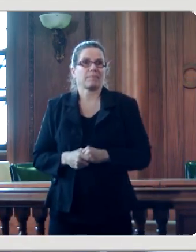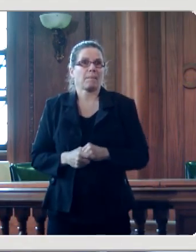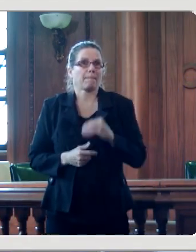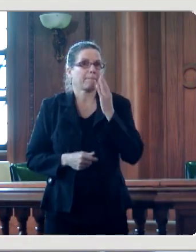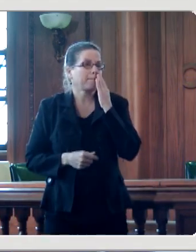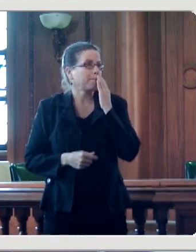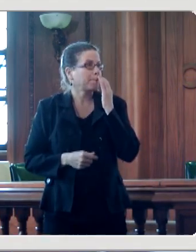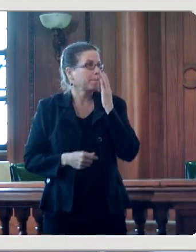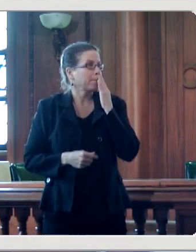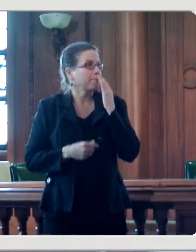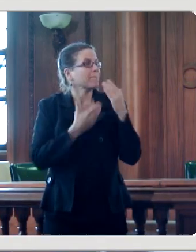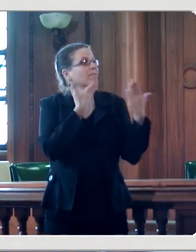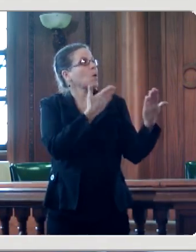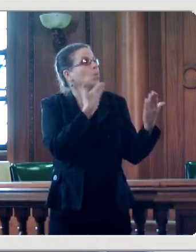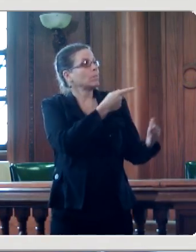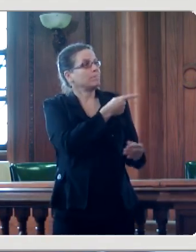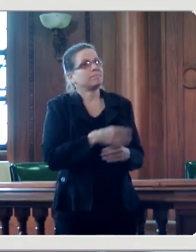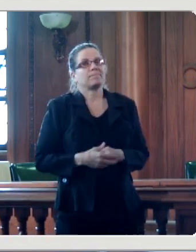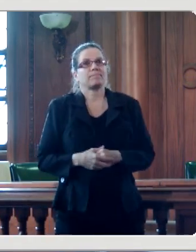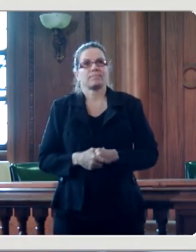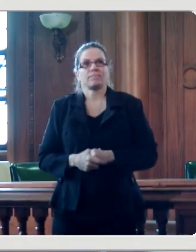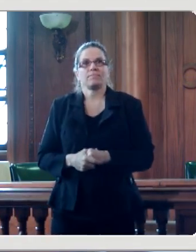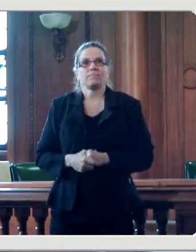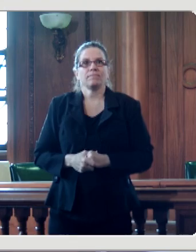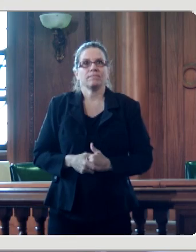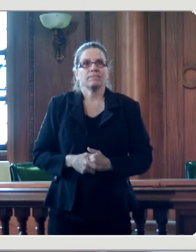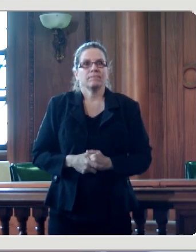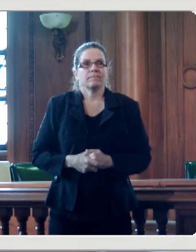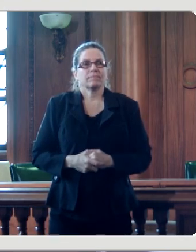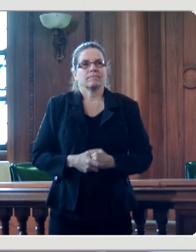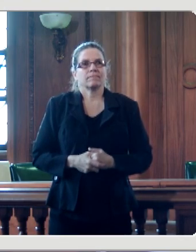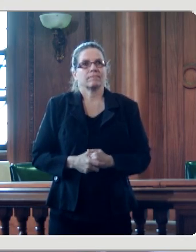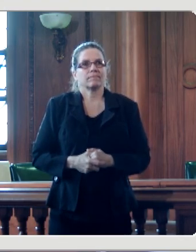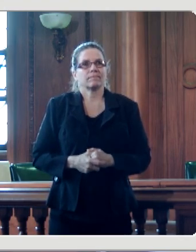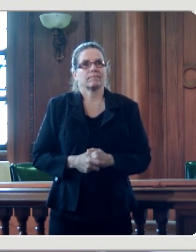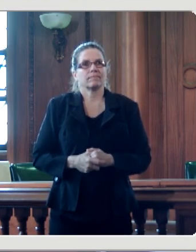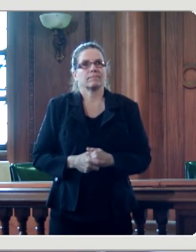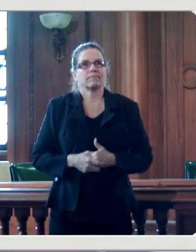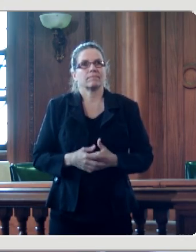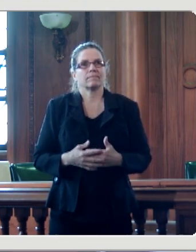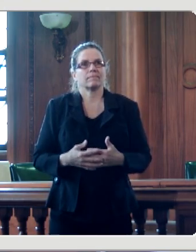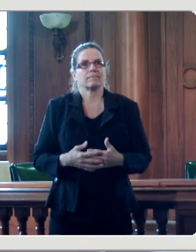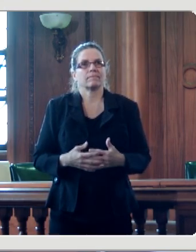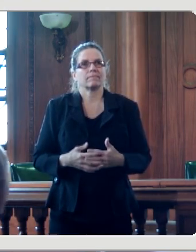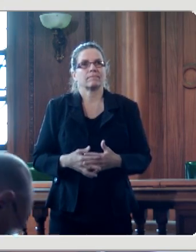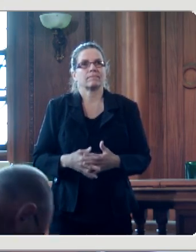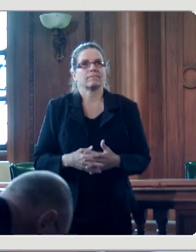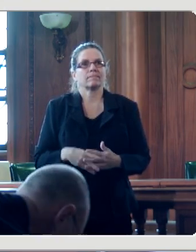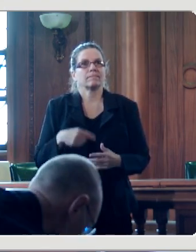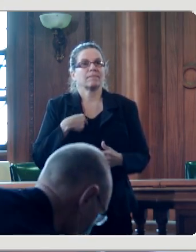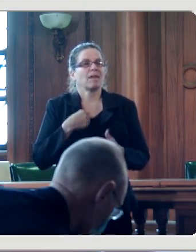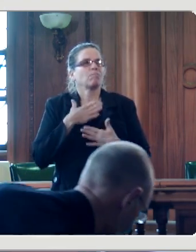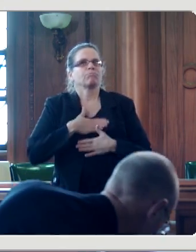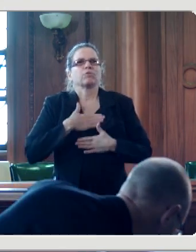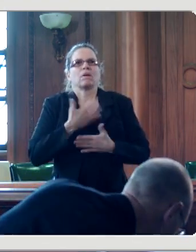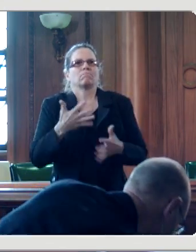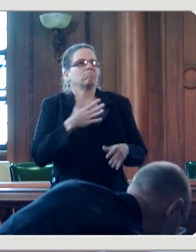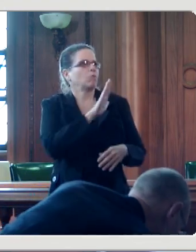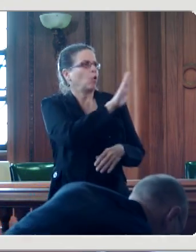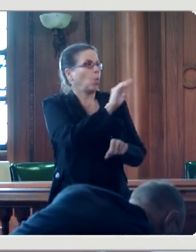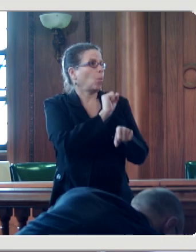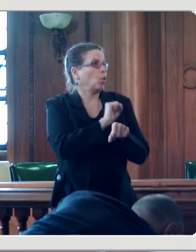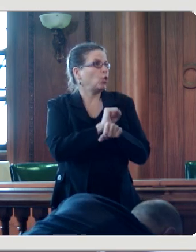Thank you, Commissioner Carlton-Harris, for you and your division's continued efforts. Appreciate it. Now, getting the